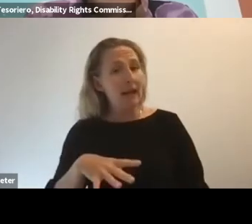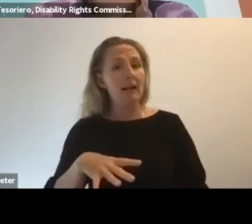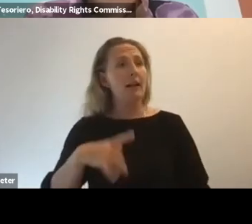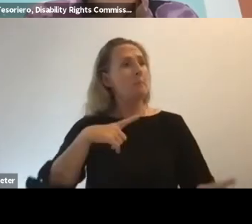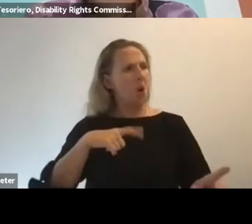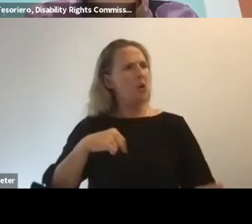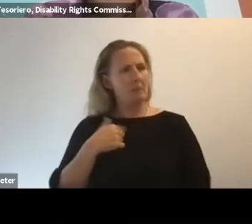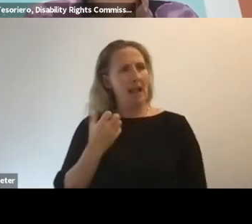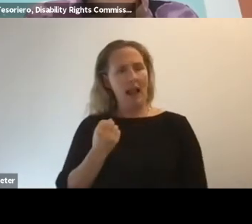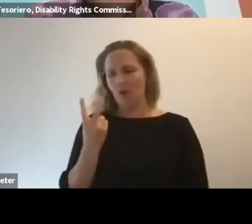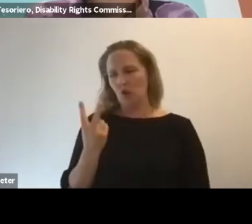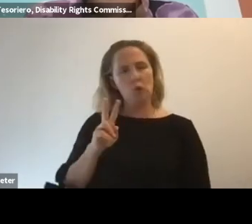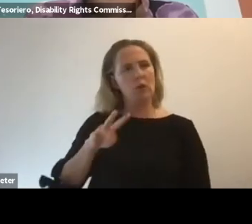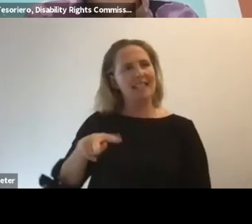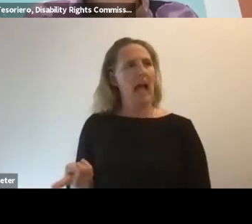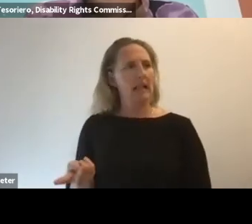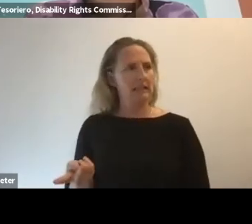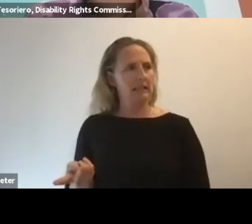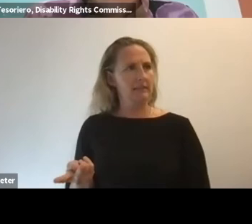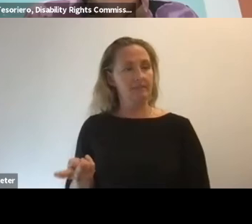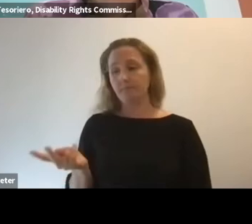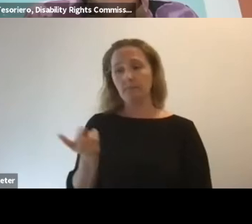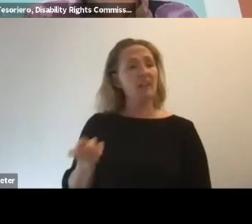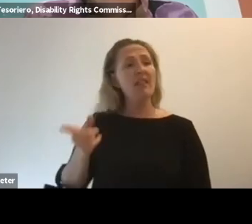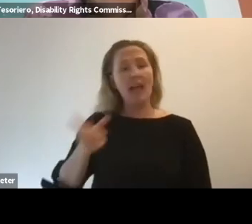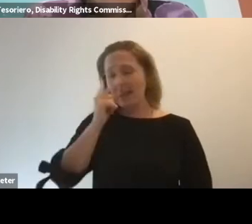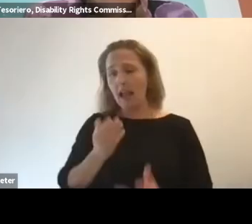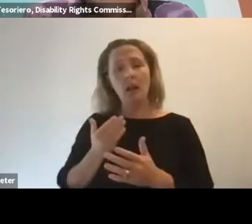and they could just go through life